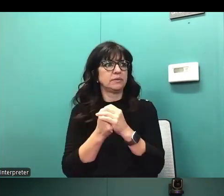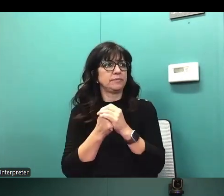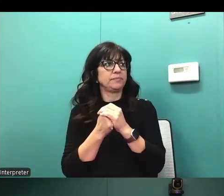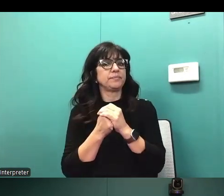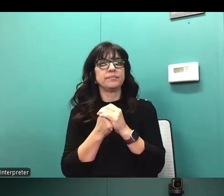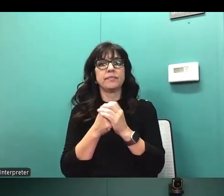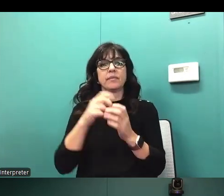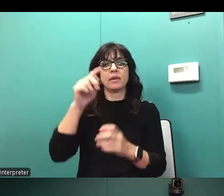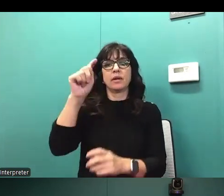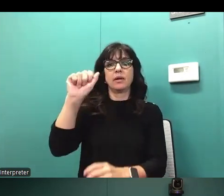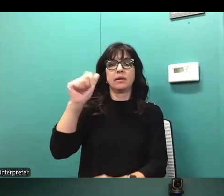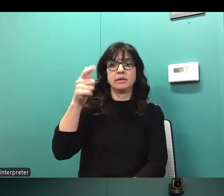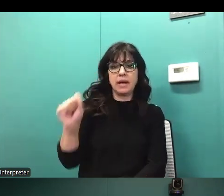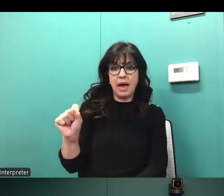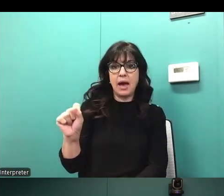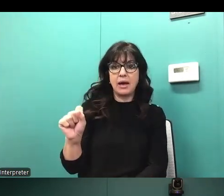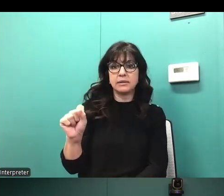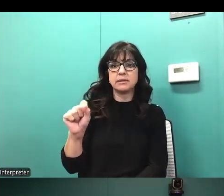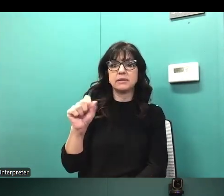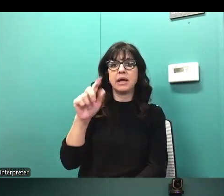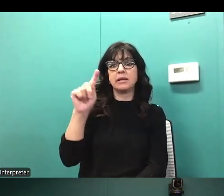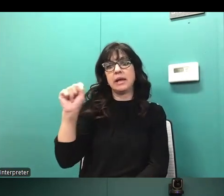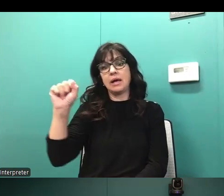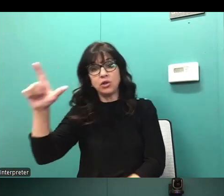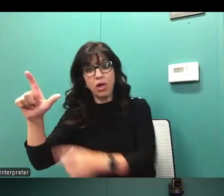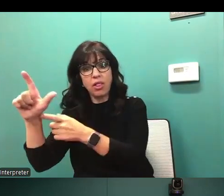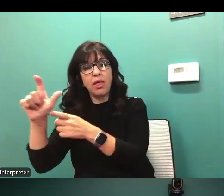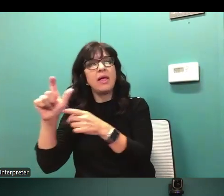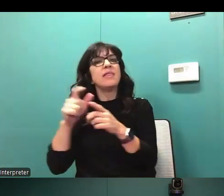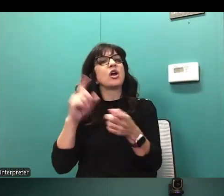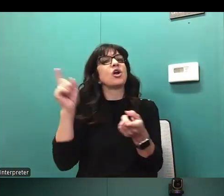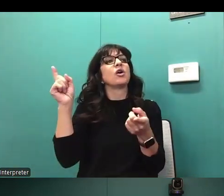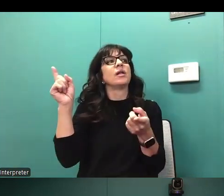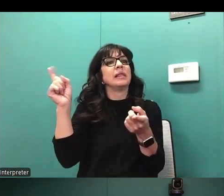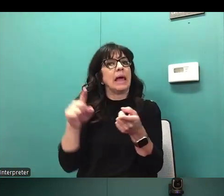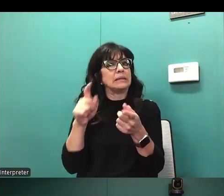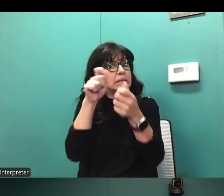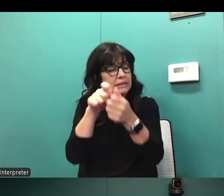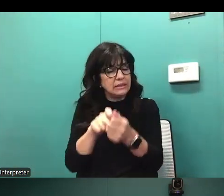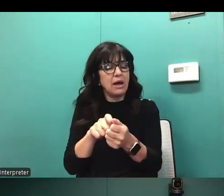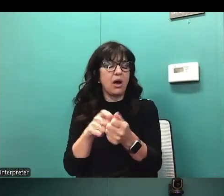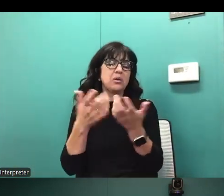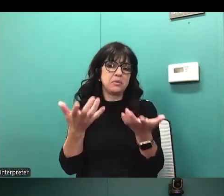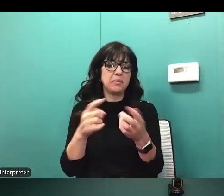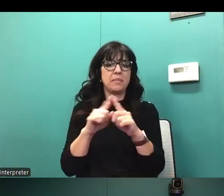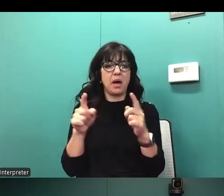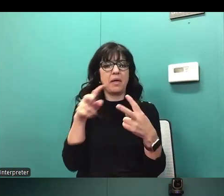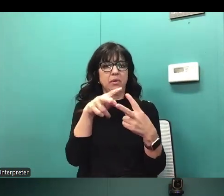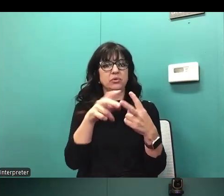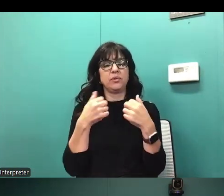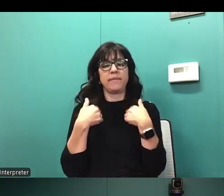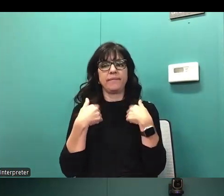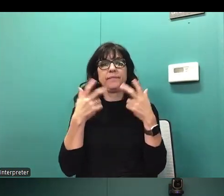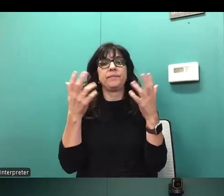There's the tags, the tassel. So there's other checklists out there. They're not as detailed as castles. Castle is very detailed.